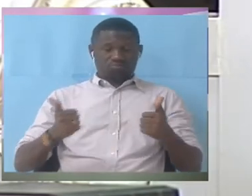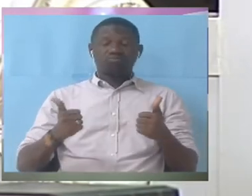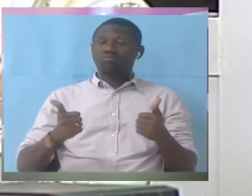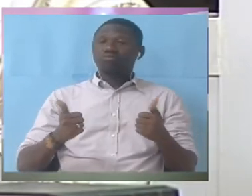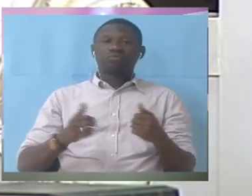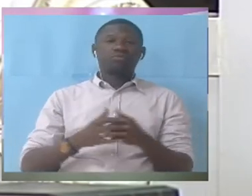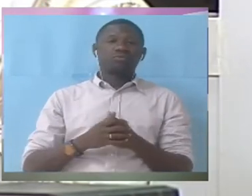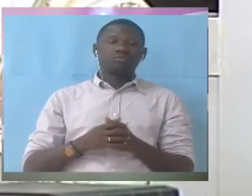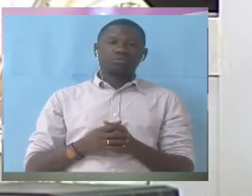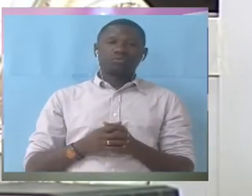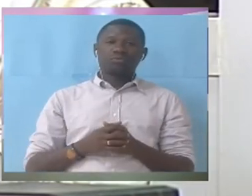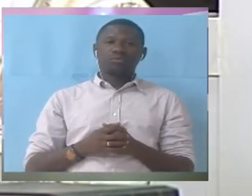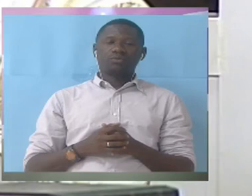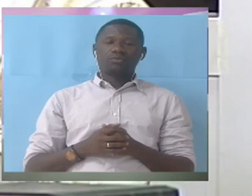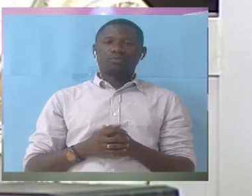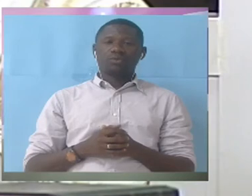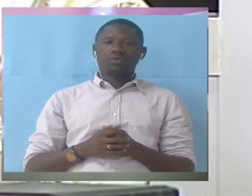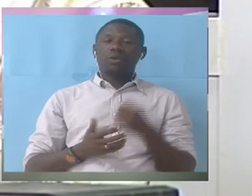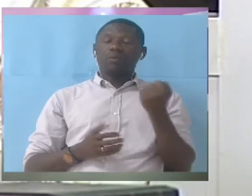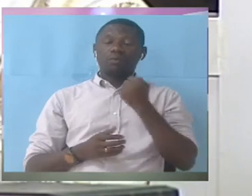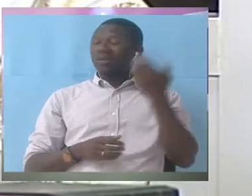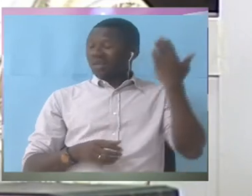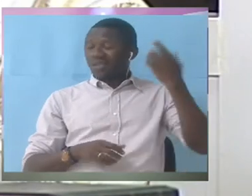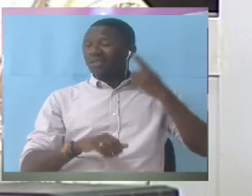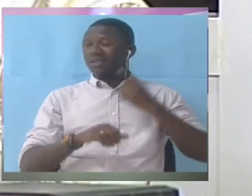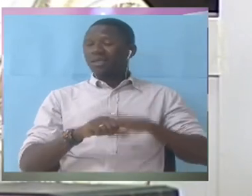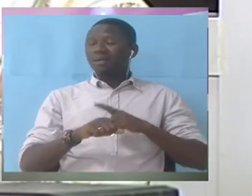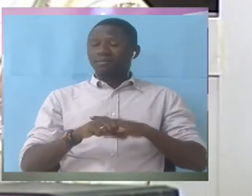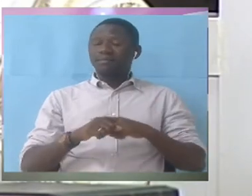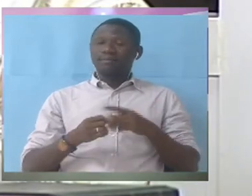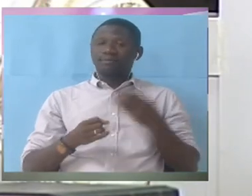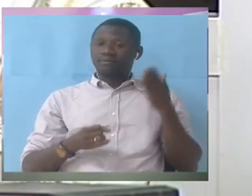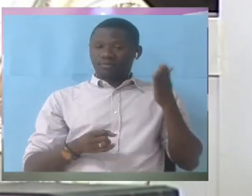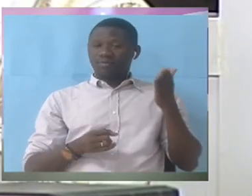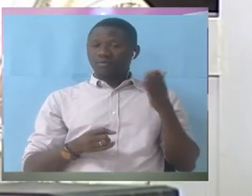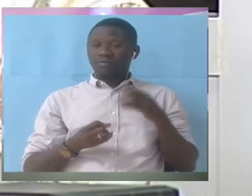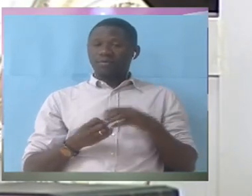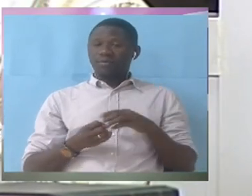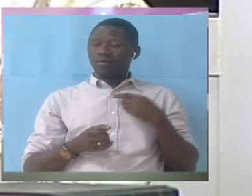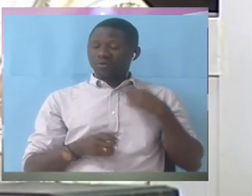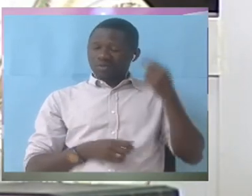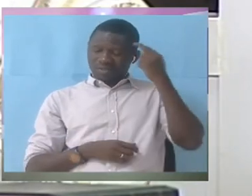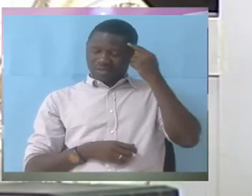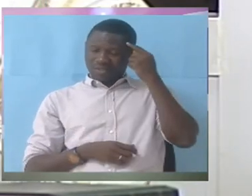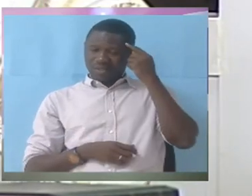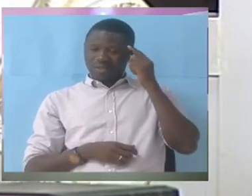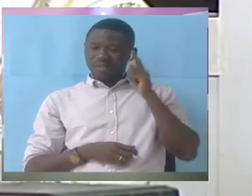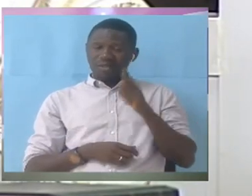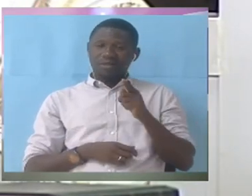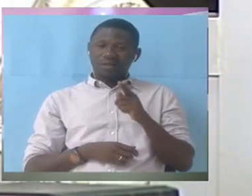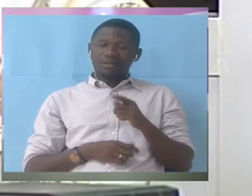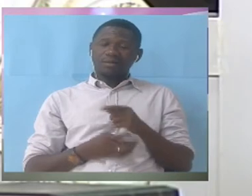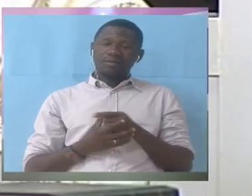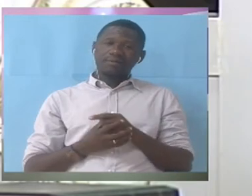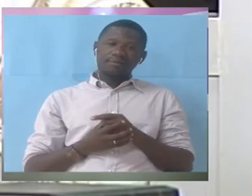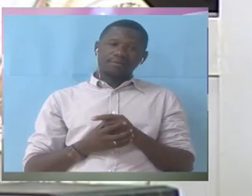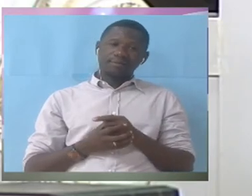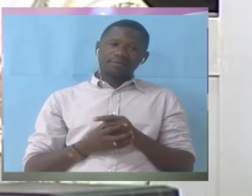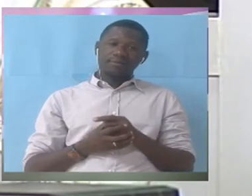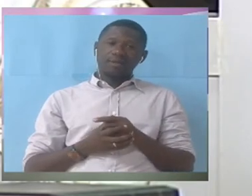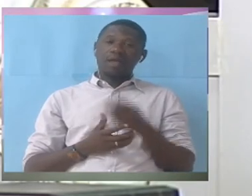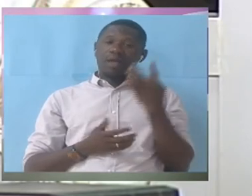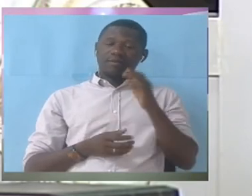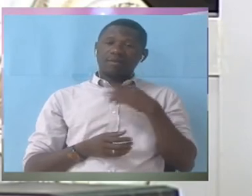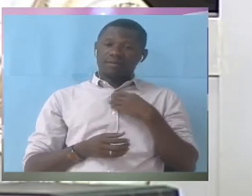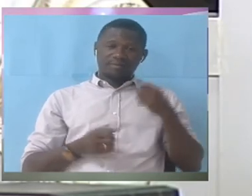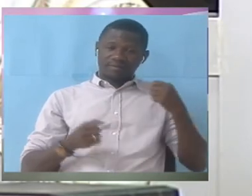moy fofu tagat suñu yaram because at the time ndax jamono bobu we were thinking that ñu doon halaat ne If